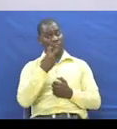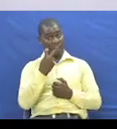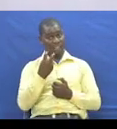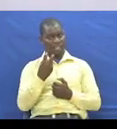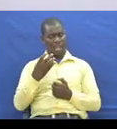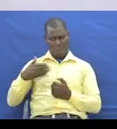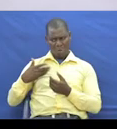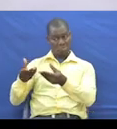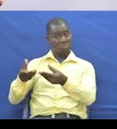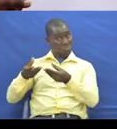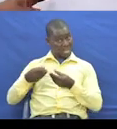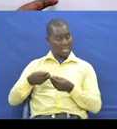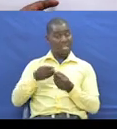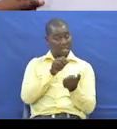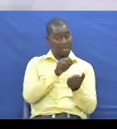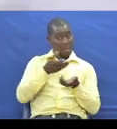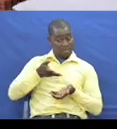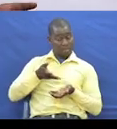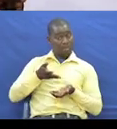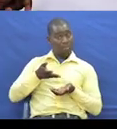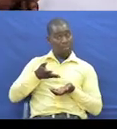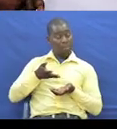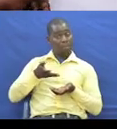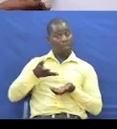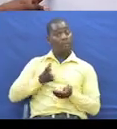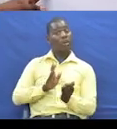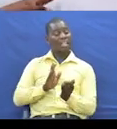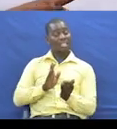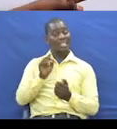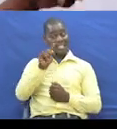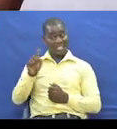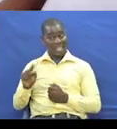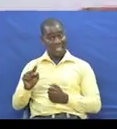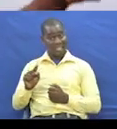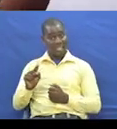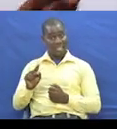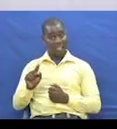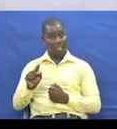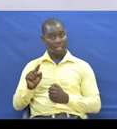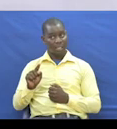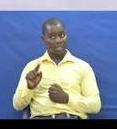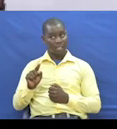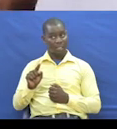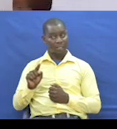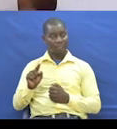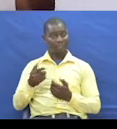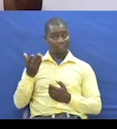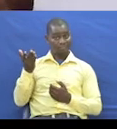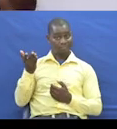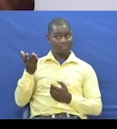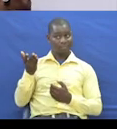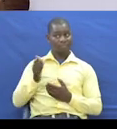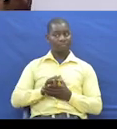an atom, you have now to take the product of Z and the electronic charge. So we can say now